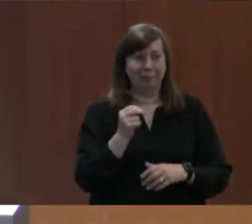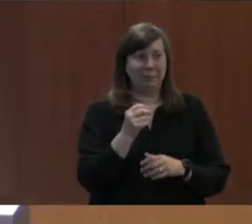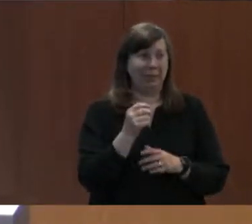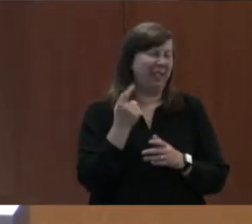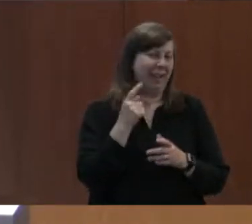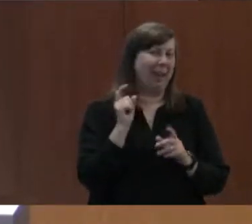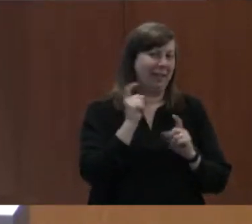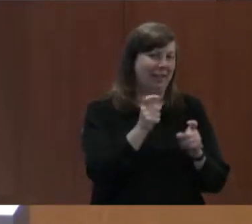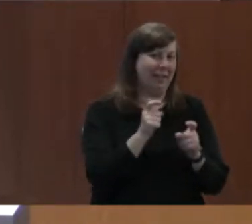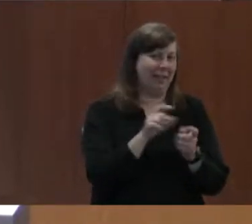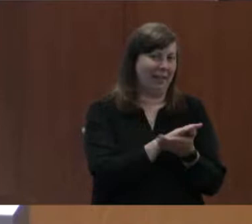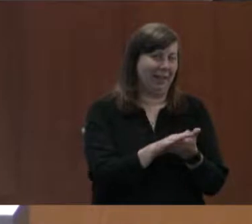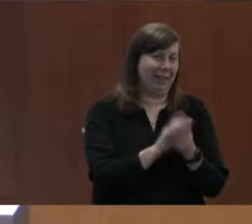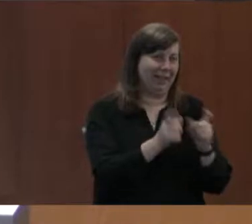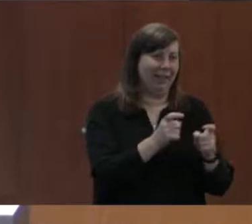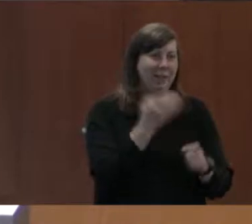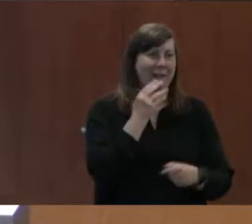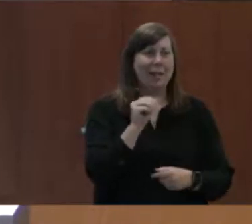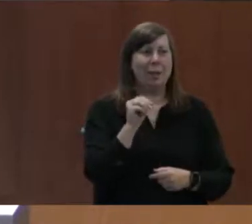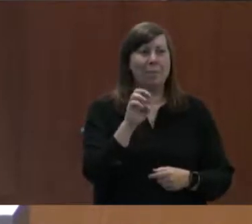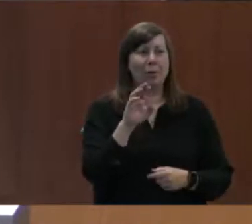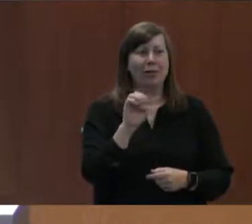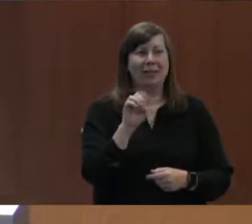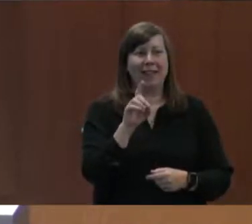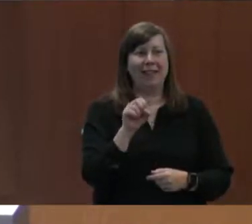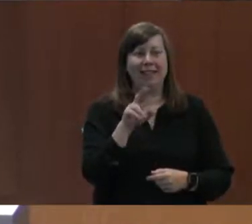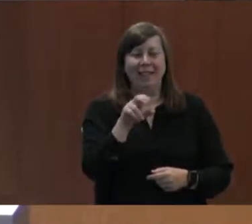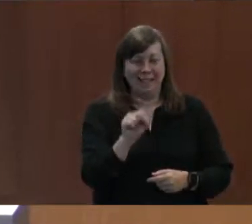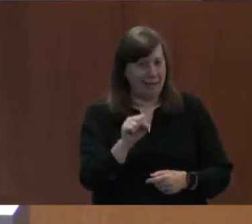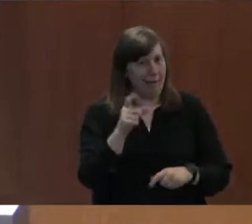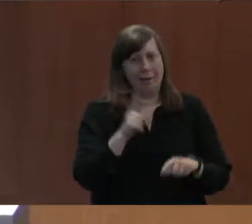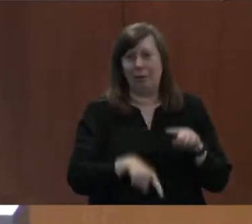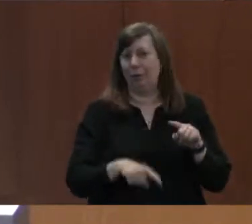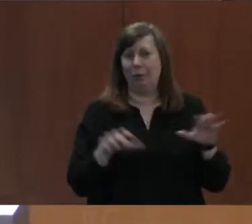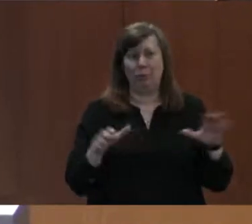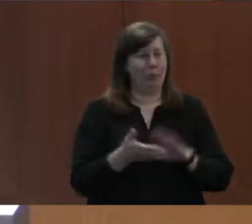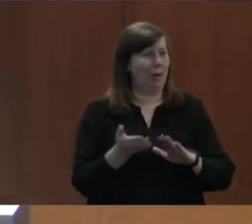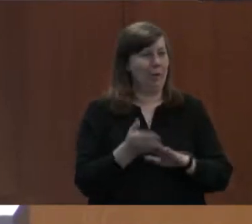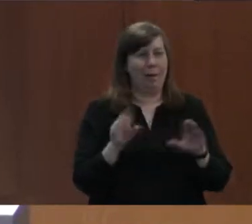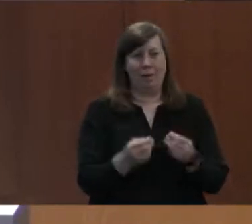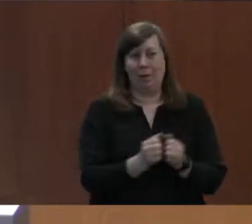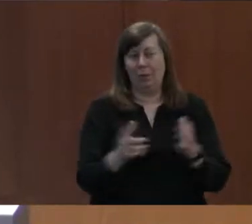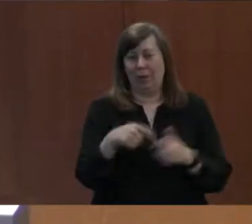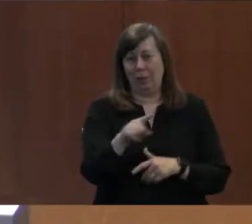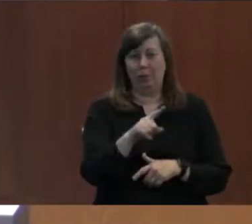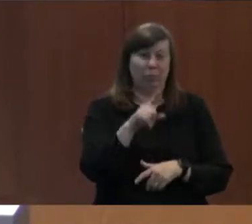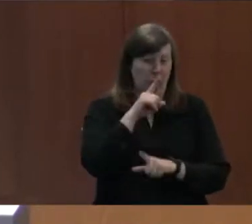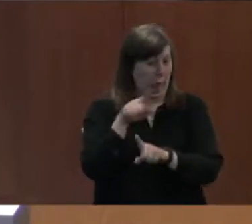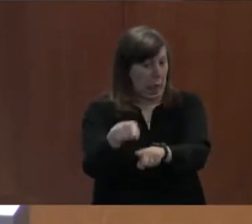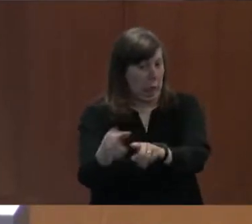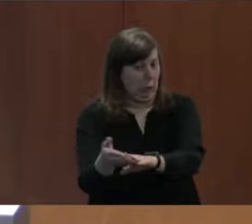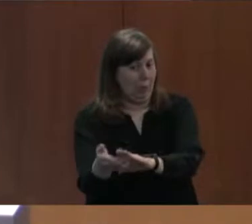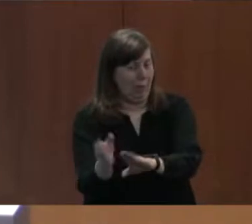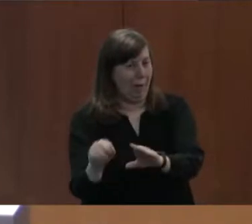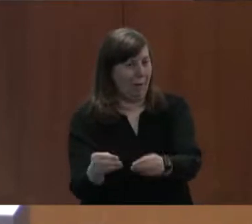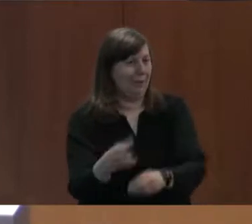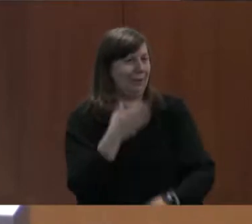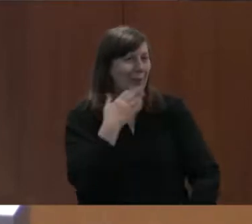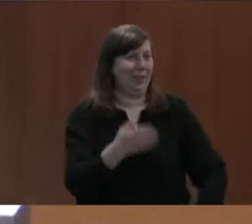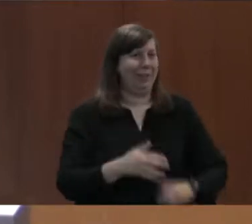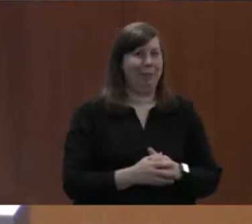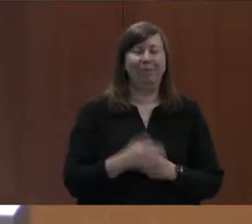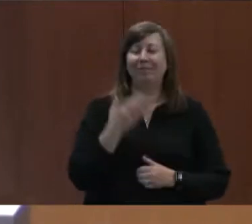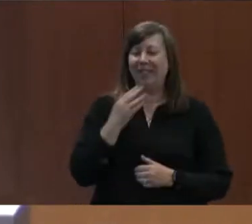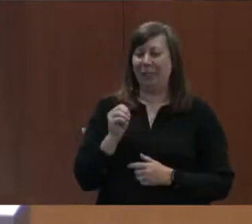gift. So thank you, Mercedes. You are phenomenal. I wouldn't be able to run the office without you. So actually, you run the office. So thank you,